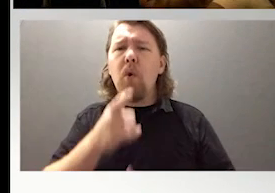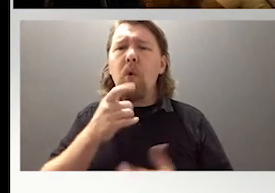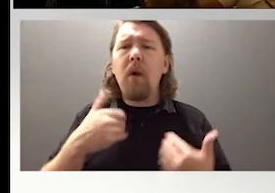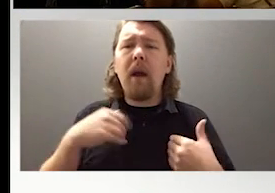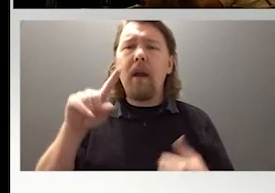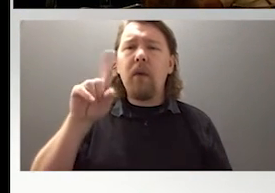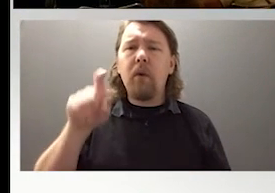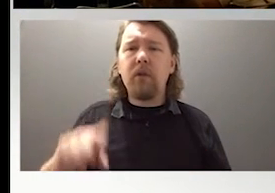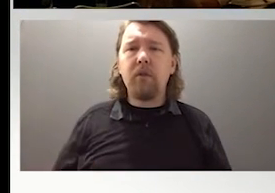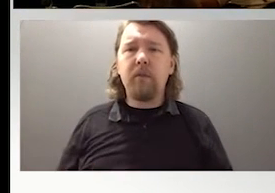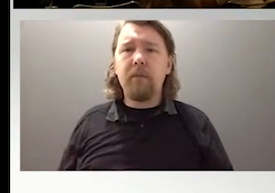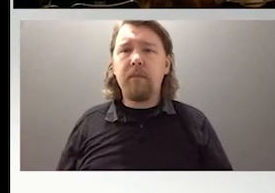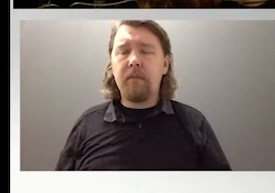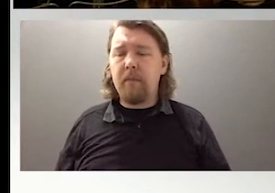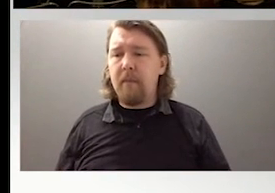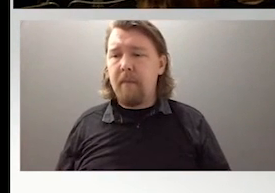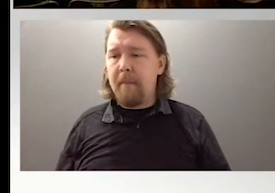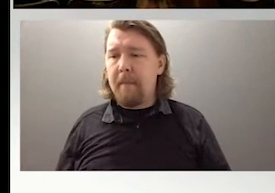who had the hand over here?